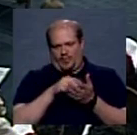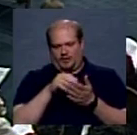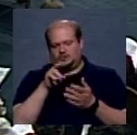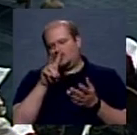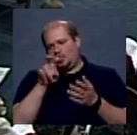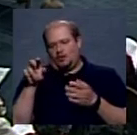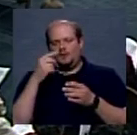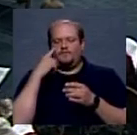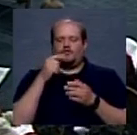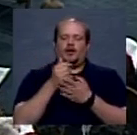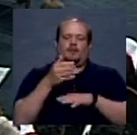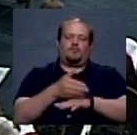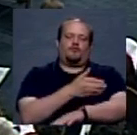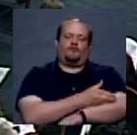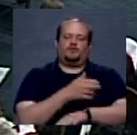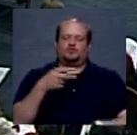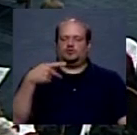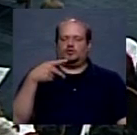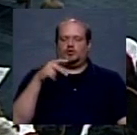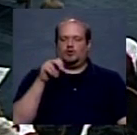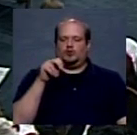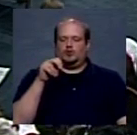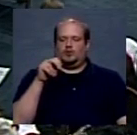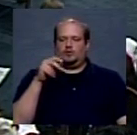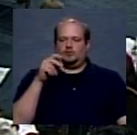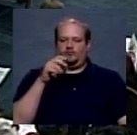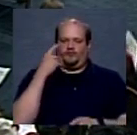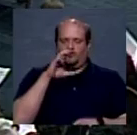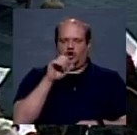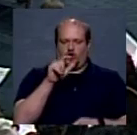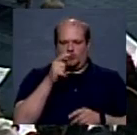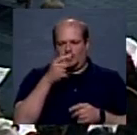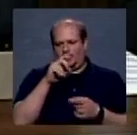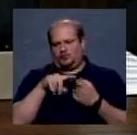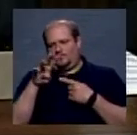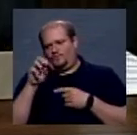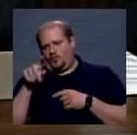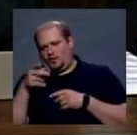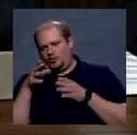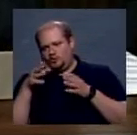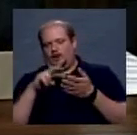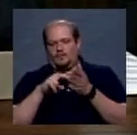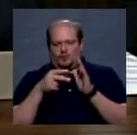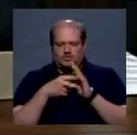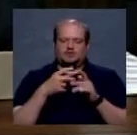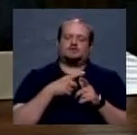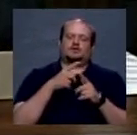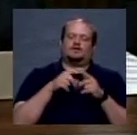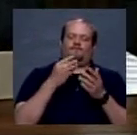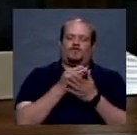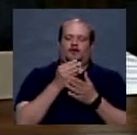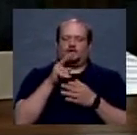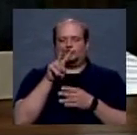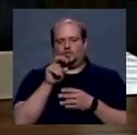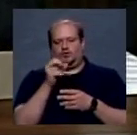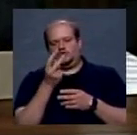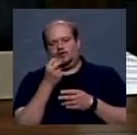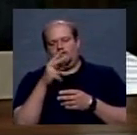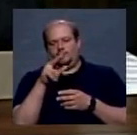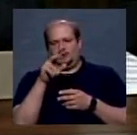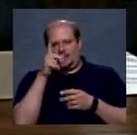$647,129.90 for improvements to Potter Street from Colonel Glenn Road to 40th Street, and for the purposes, funding for the 2012